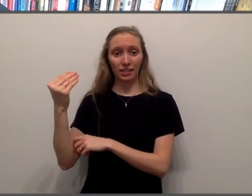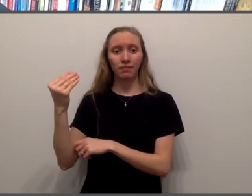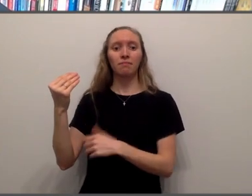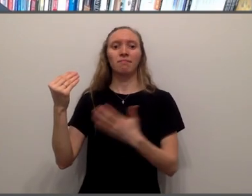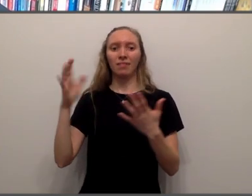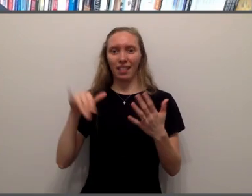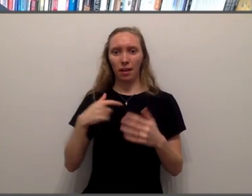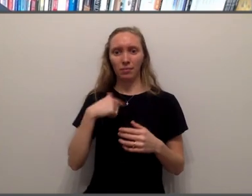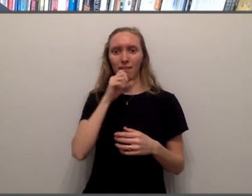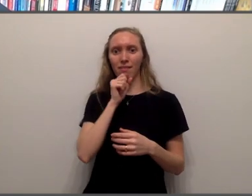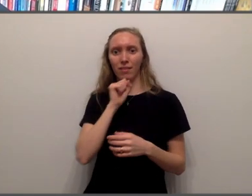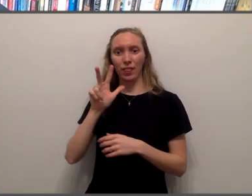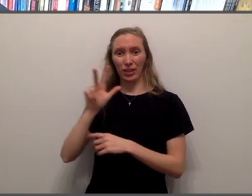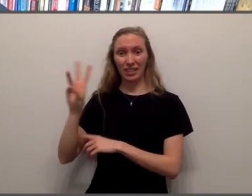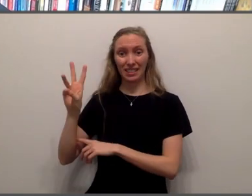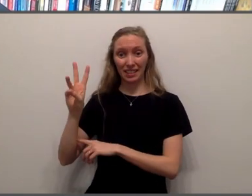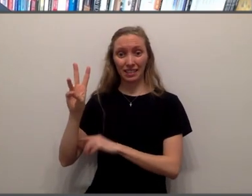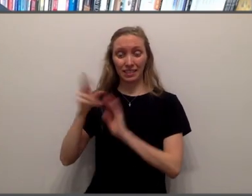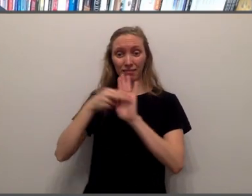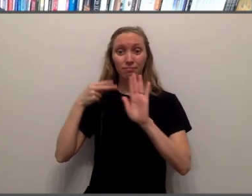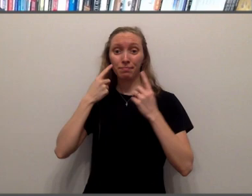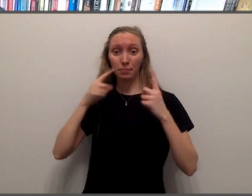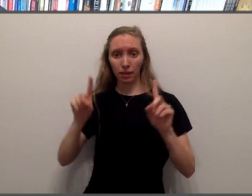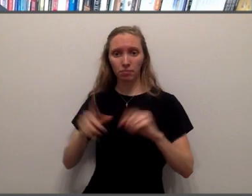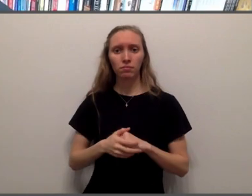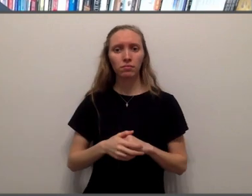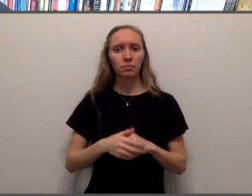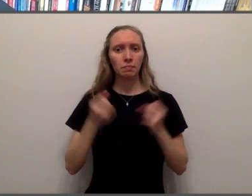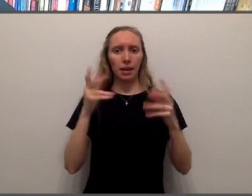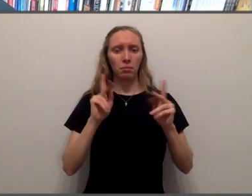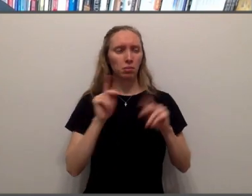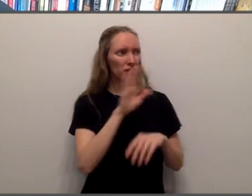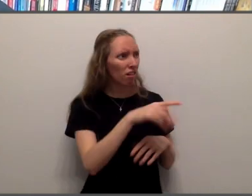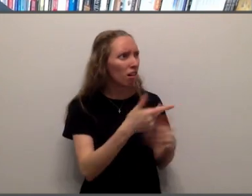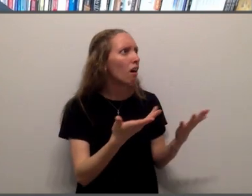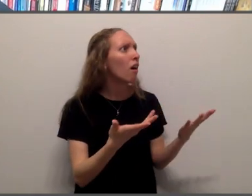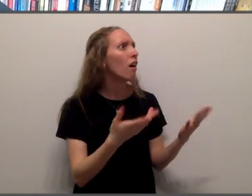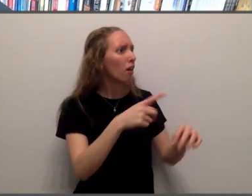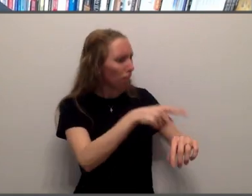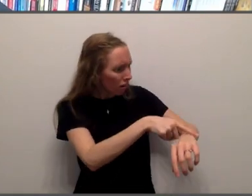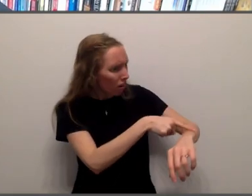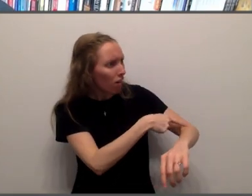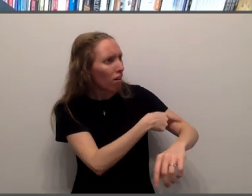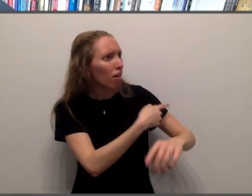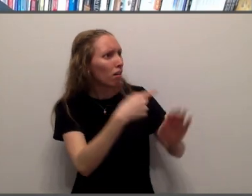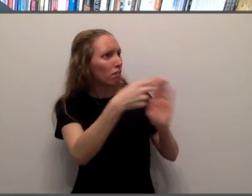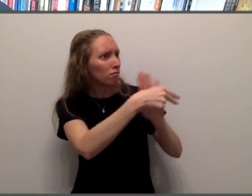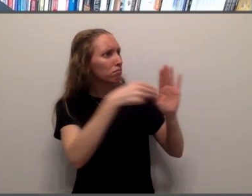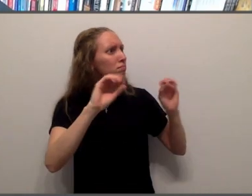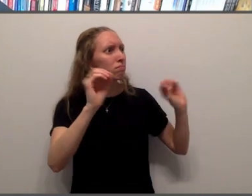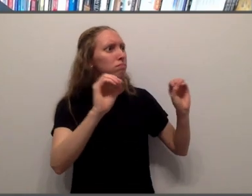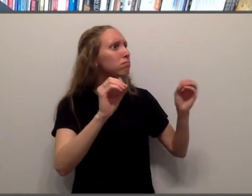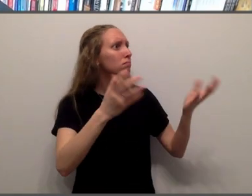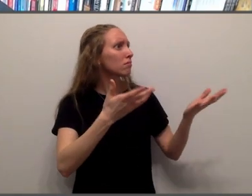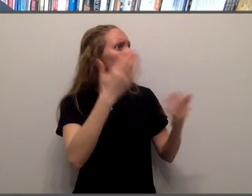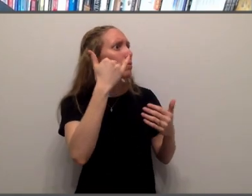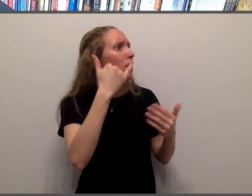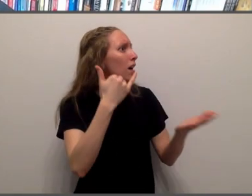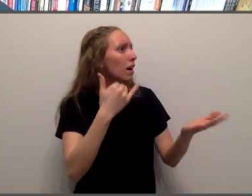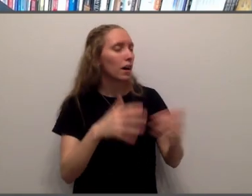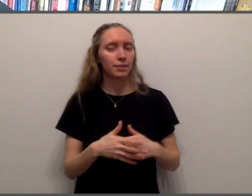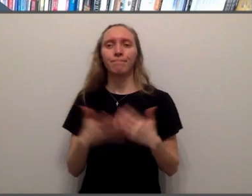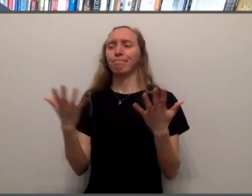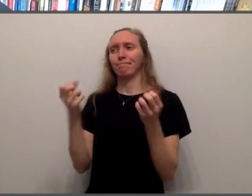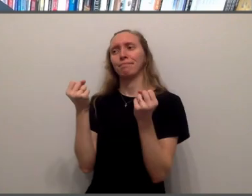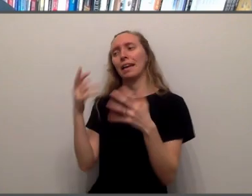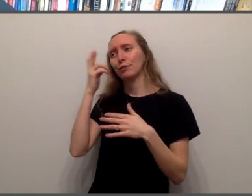Now, I always hear people ask, how is that possible? There's a number of reasons why perhaps I went undiagnosed.